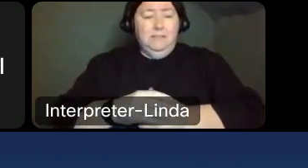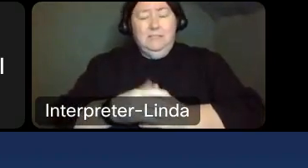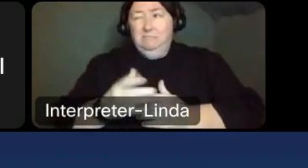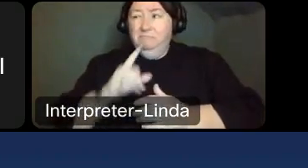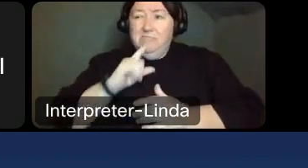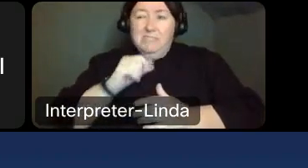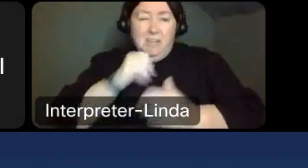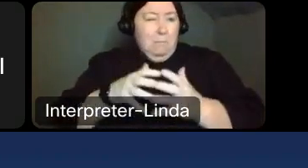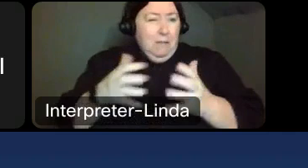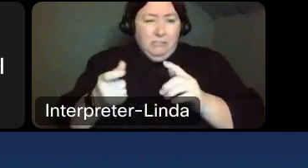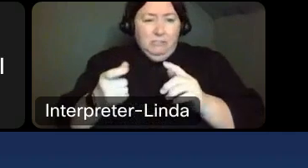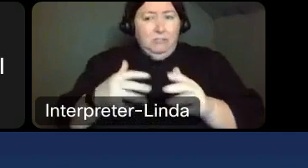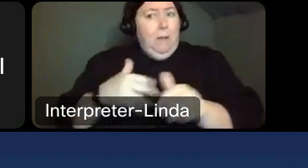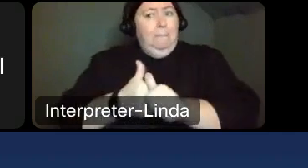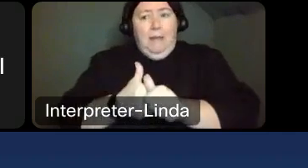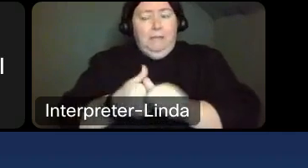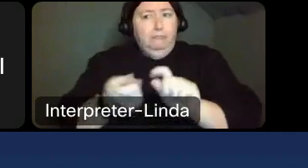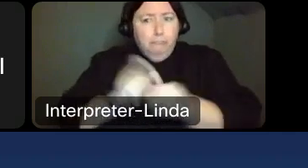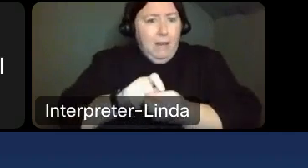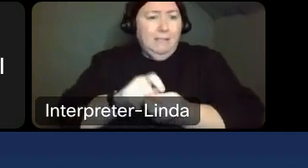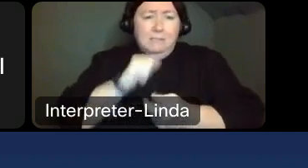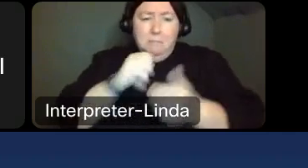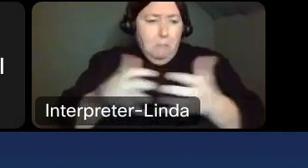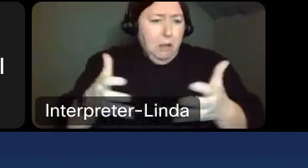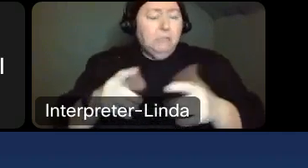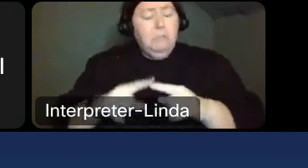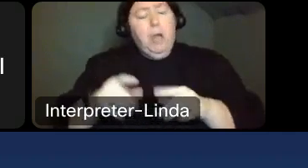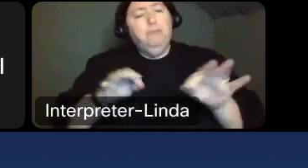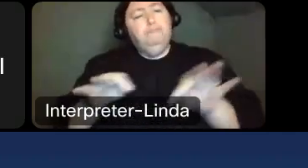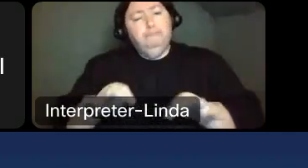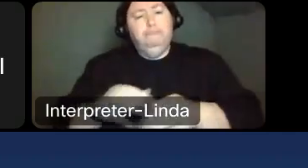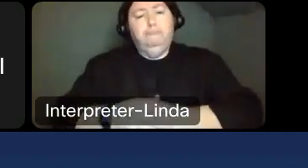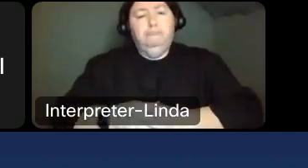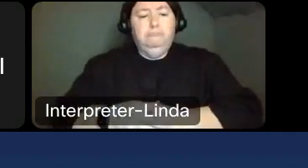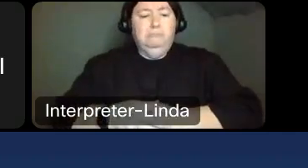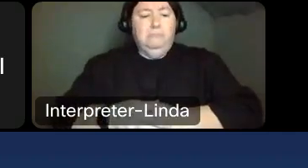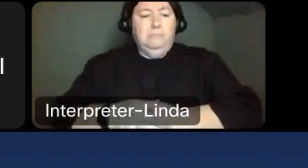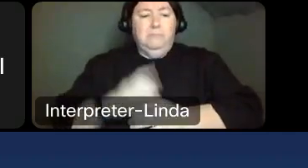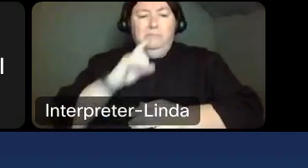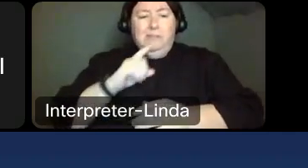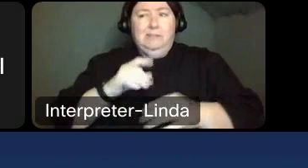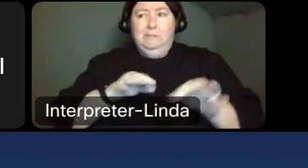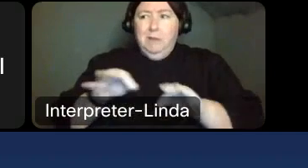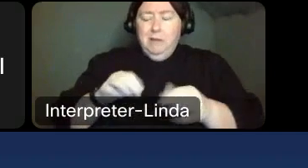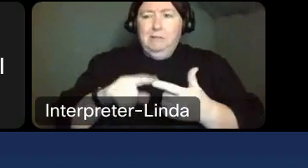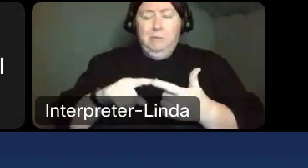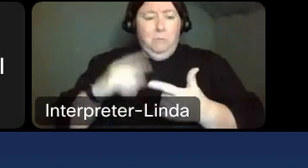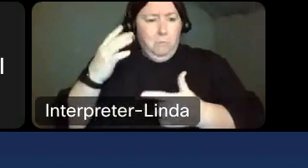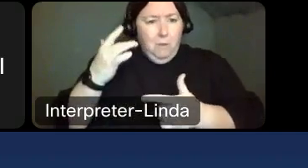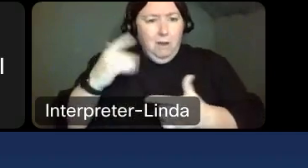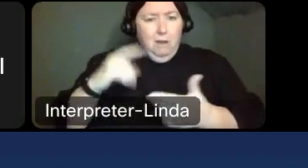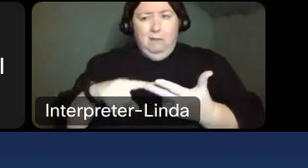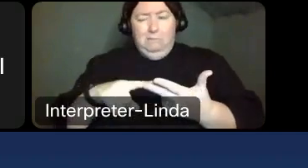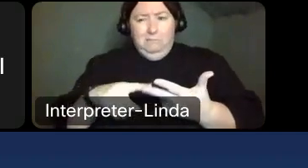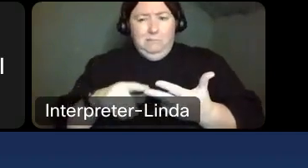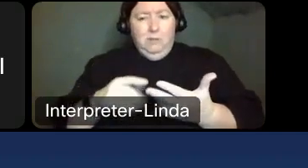actually had for it this year, but to give you a walkthrough of why we collect it, what it is, what you'll need to have near you as